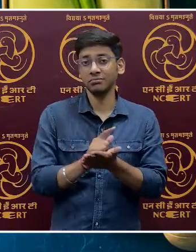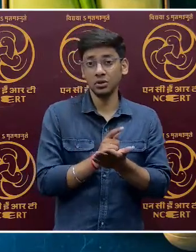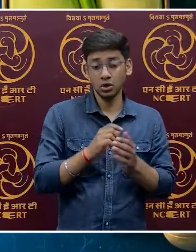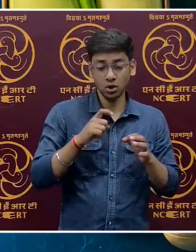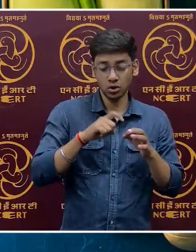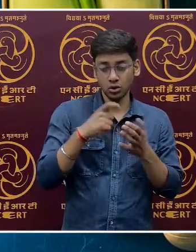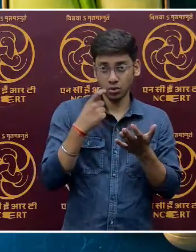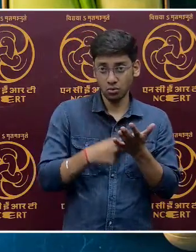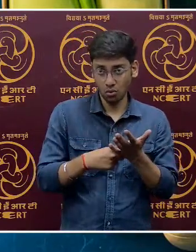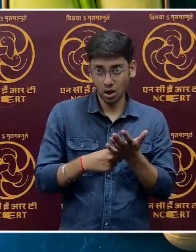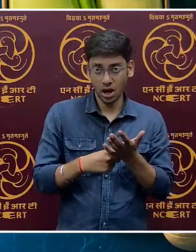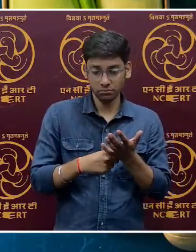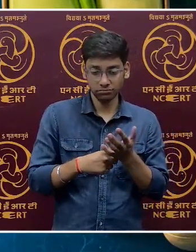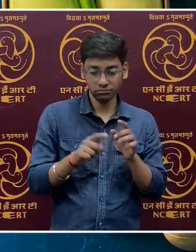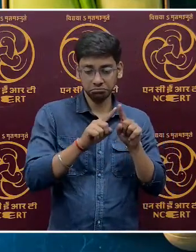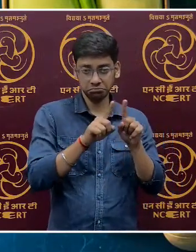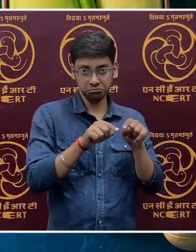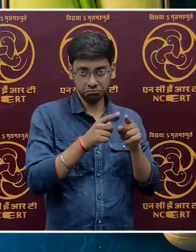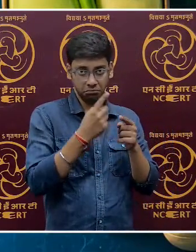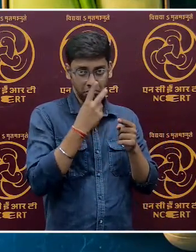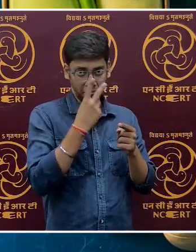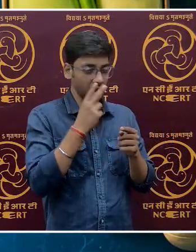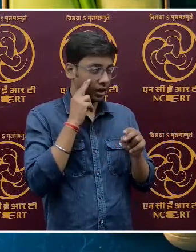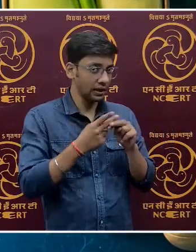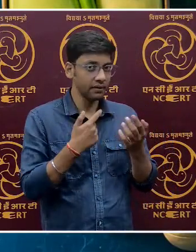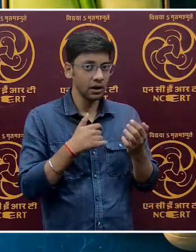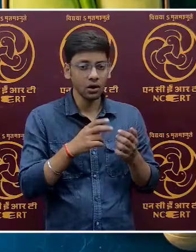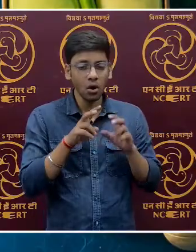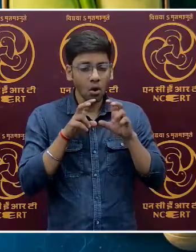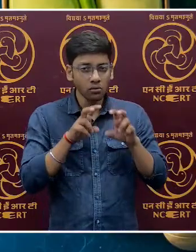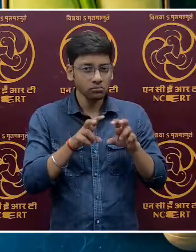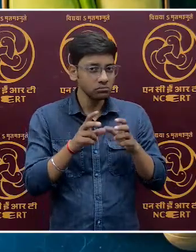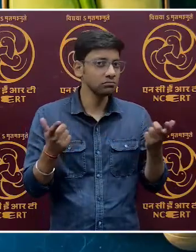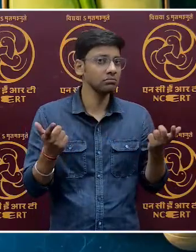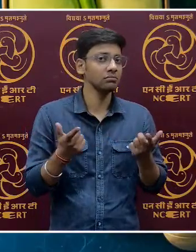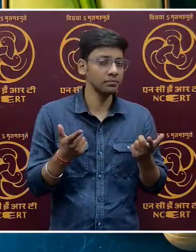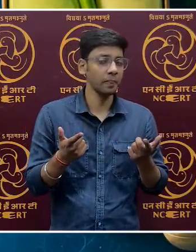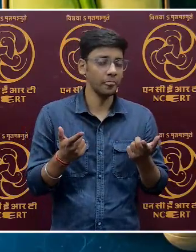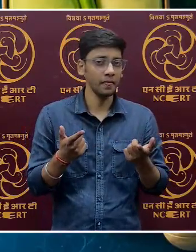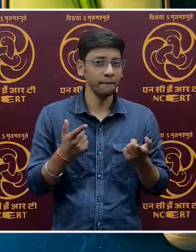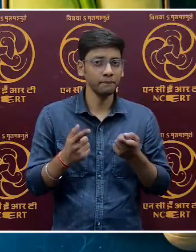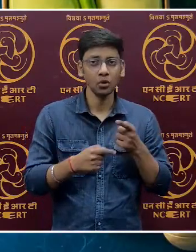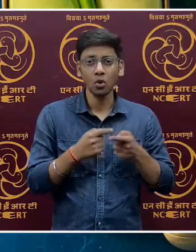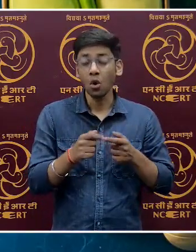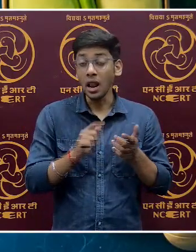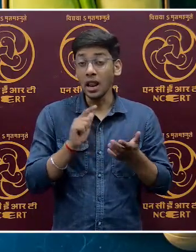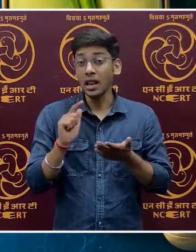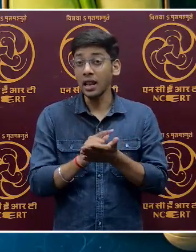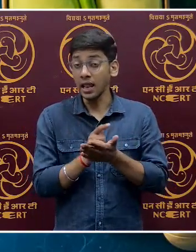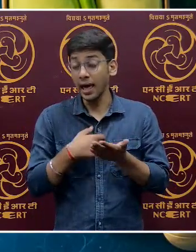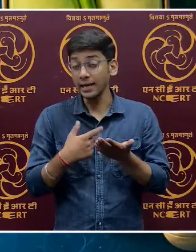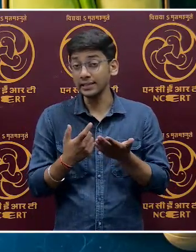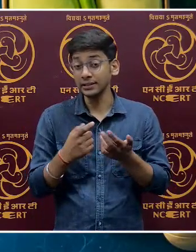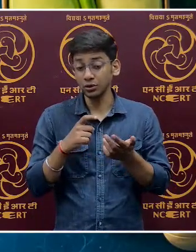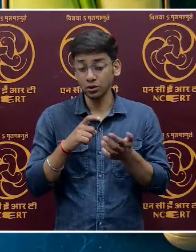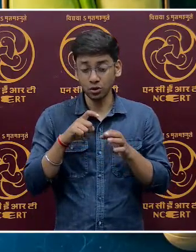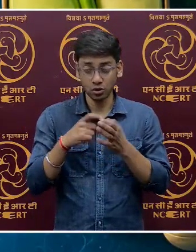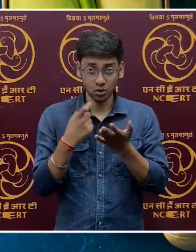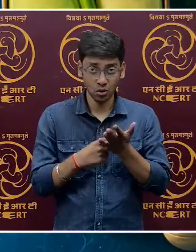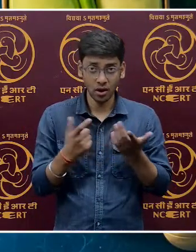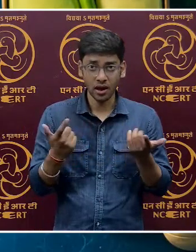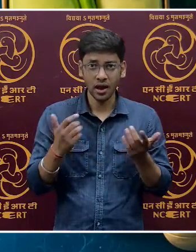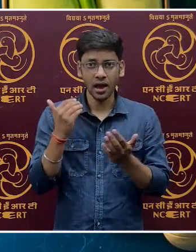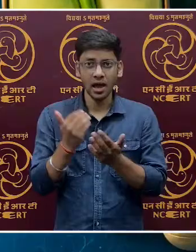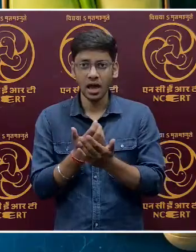code. In that QR code, if we can able to observe, for each and every chapter, this QR code is basically having